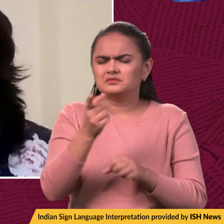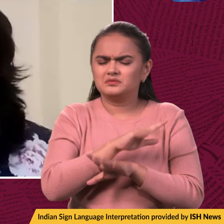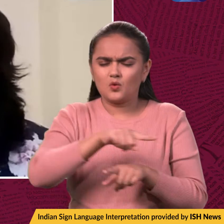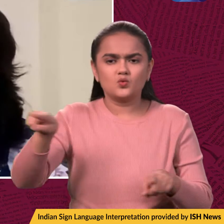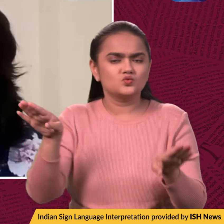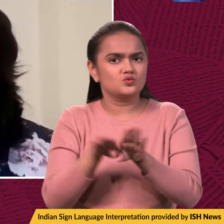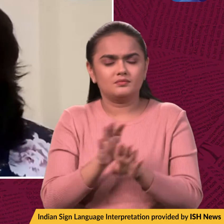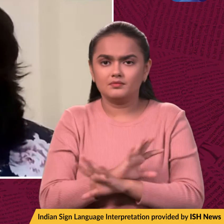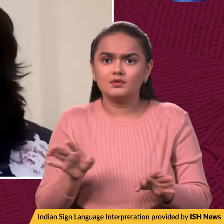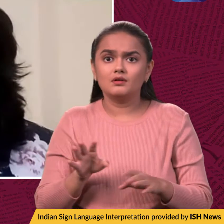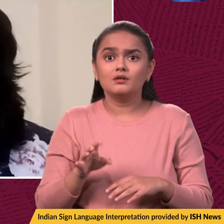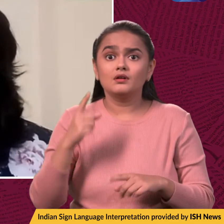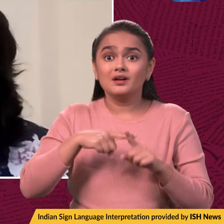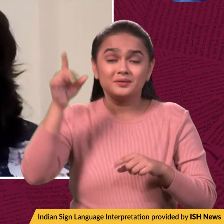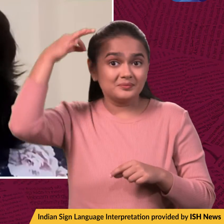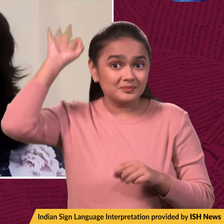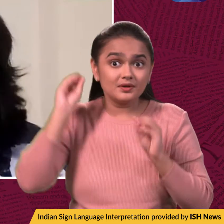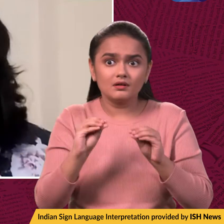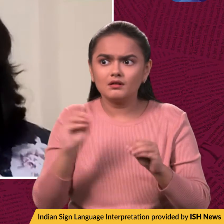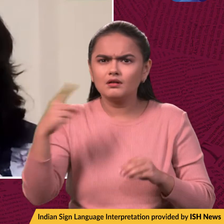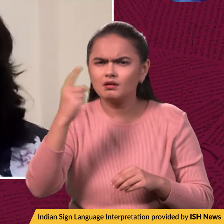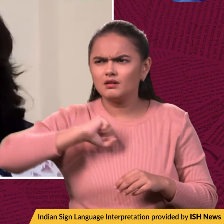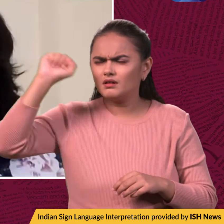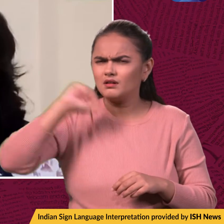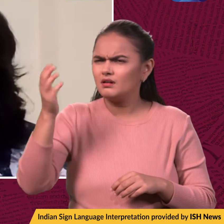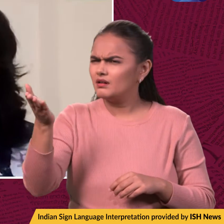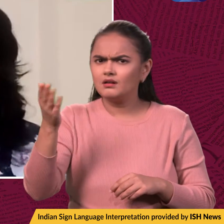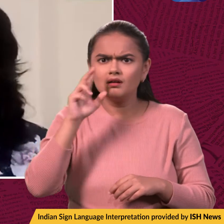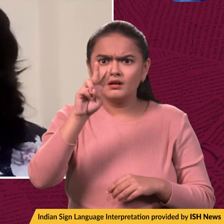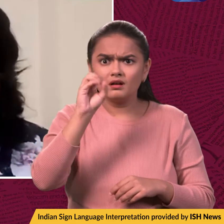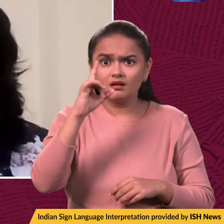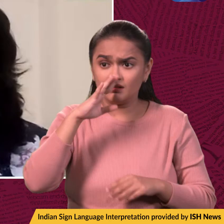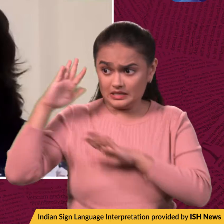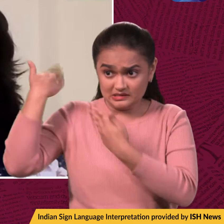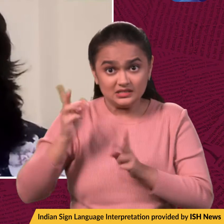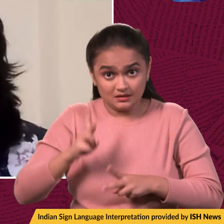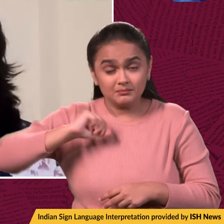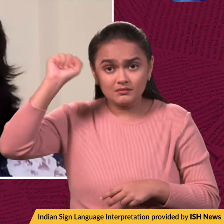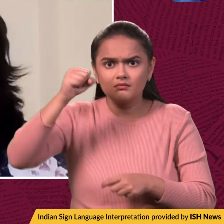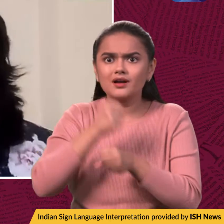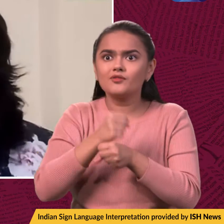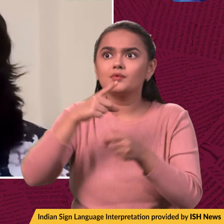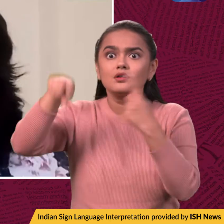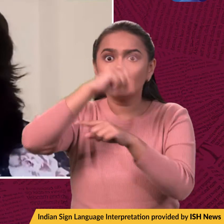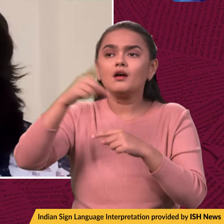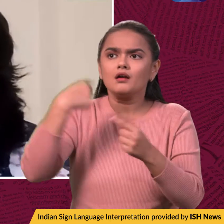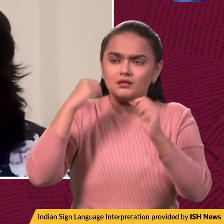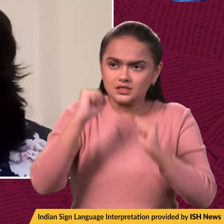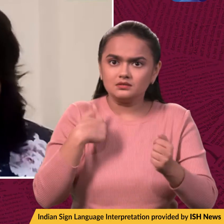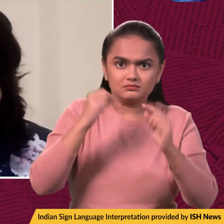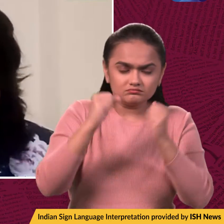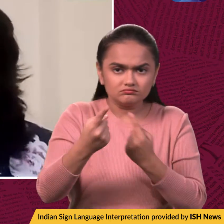Now, the priests of these shrines have been protesting since 2019, saying that the government did not consult